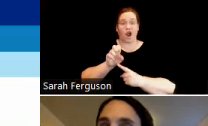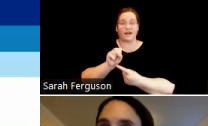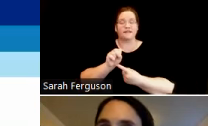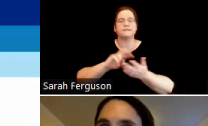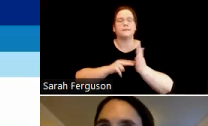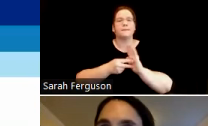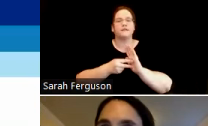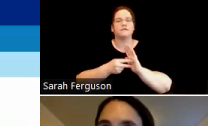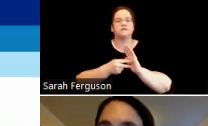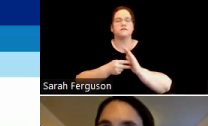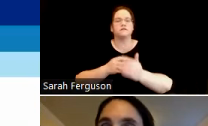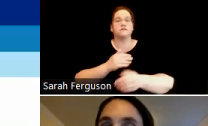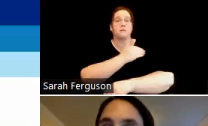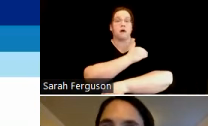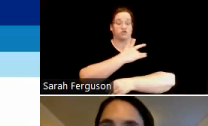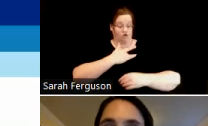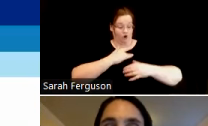the muscle of the heart.